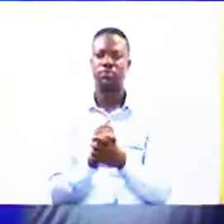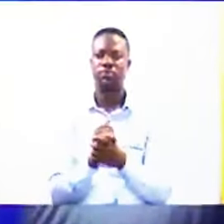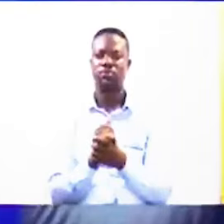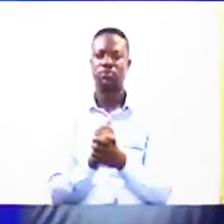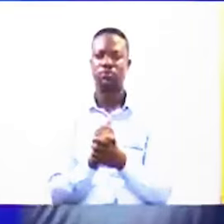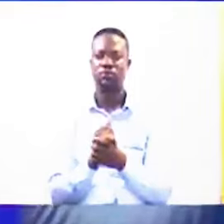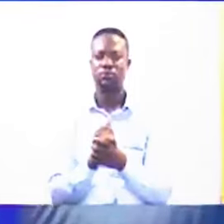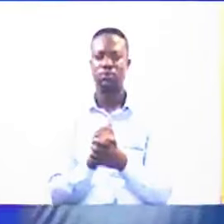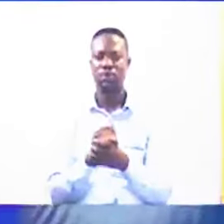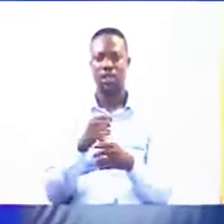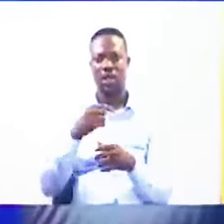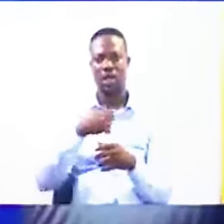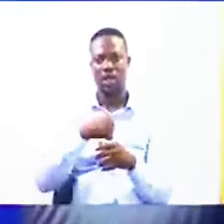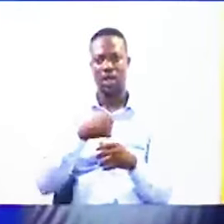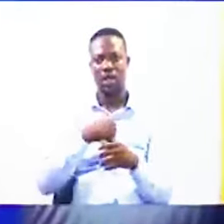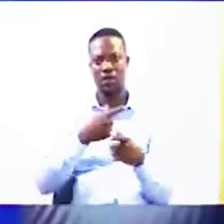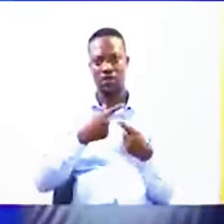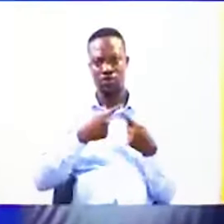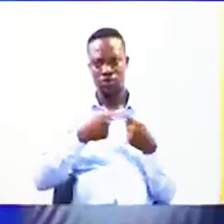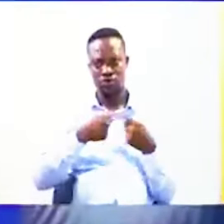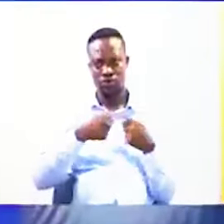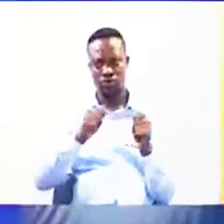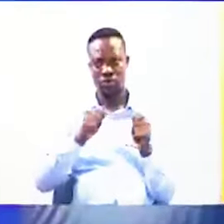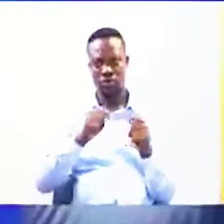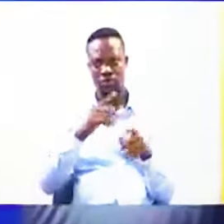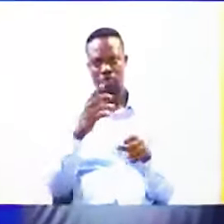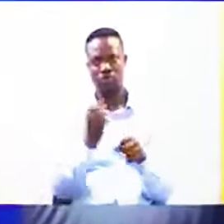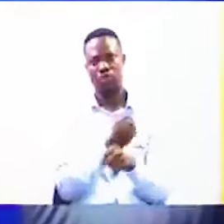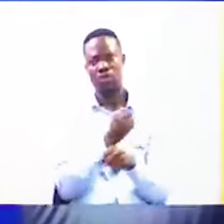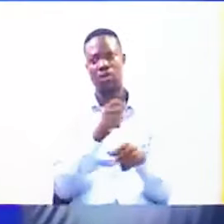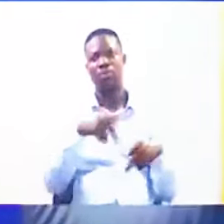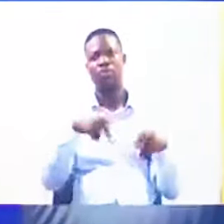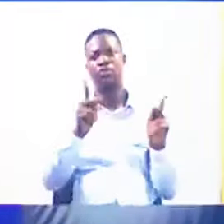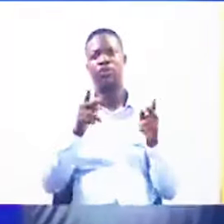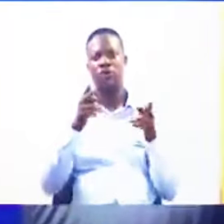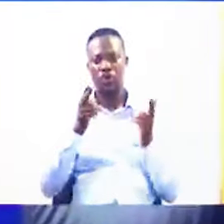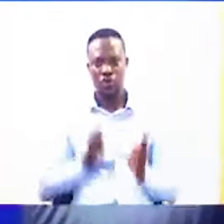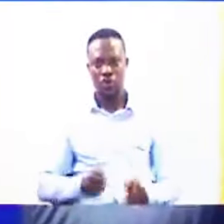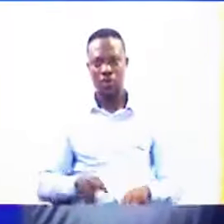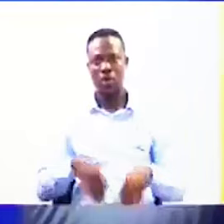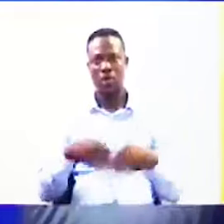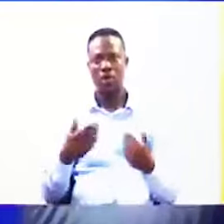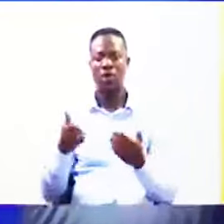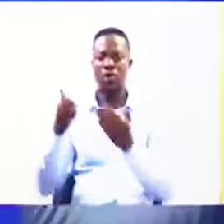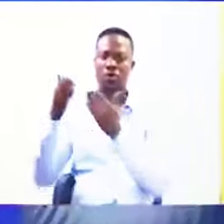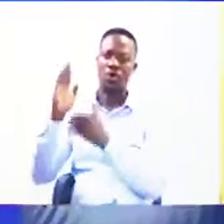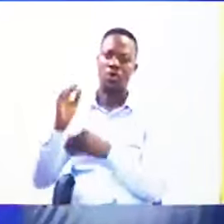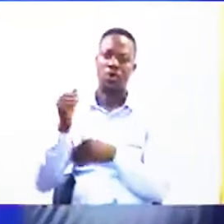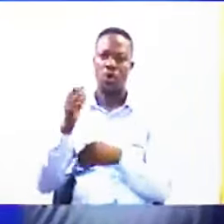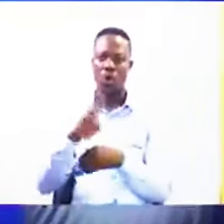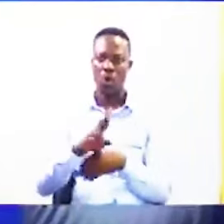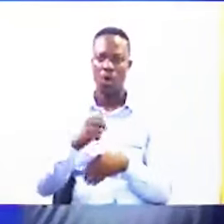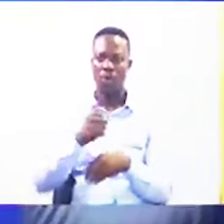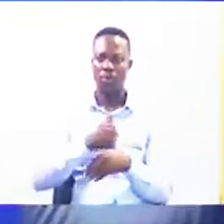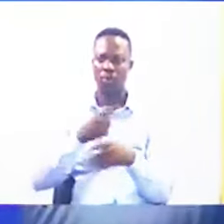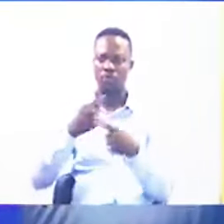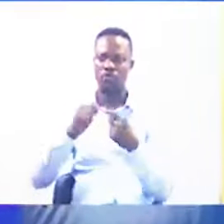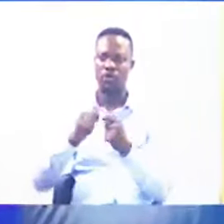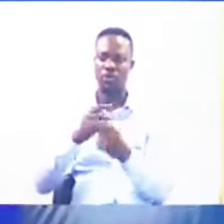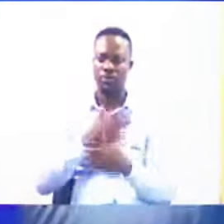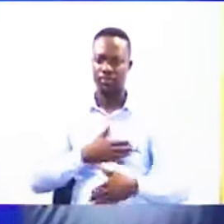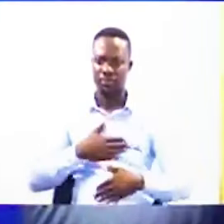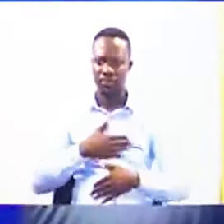now trying to win the approval of human beings or of God? Or am I trying to please